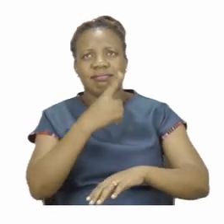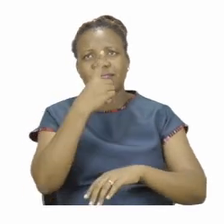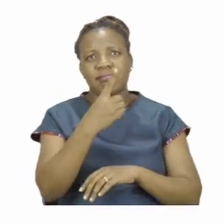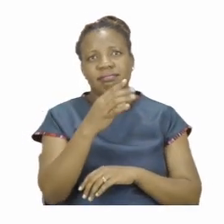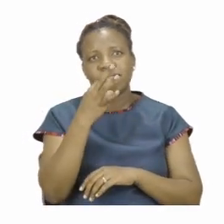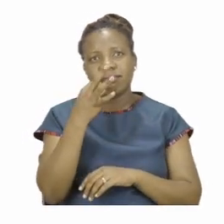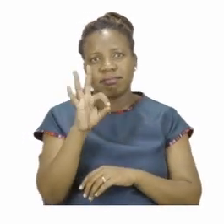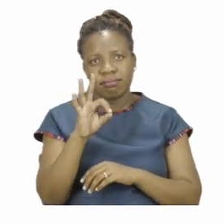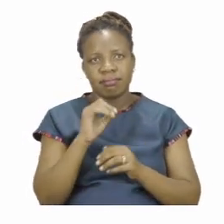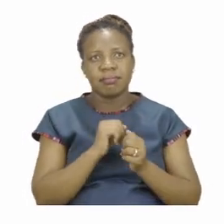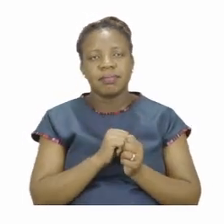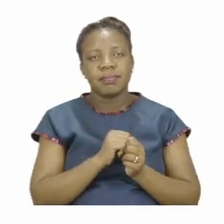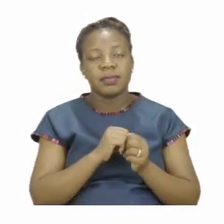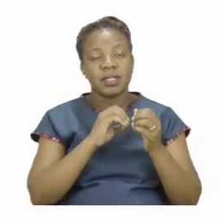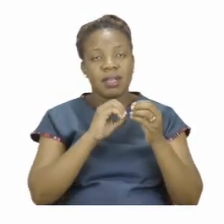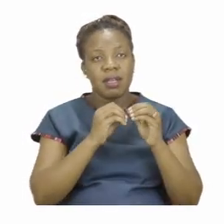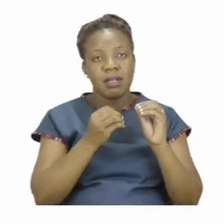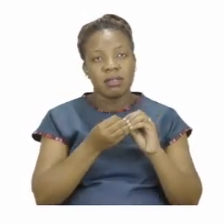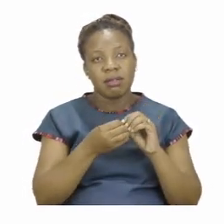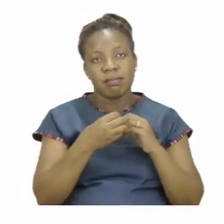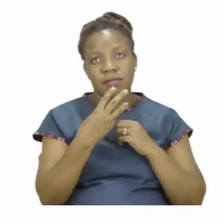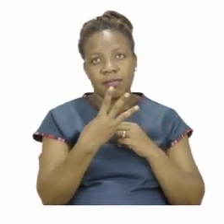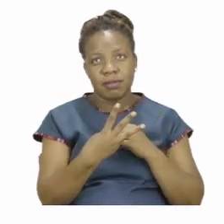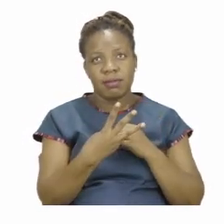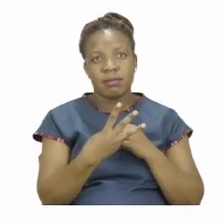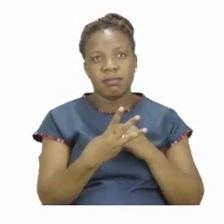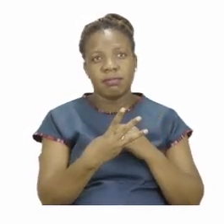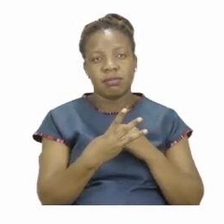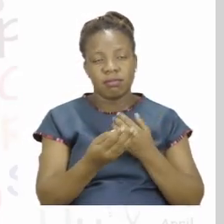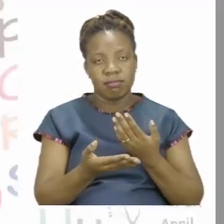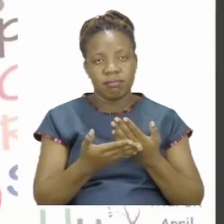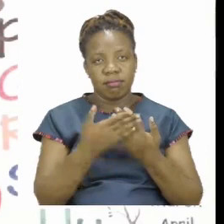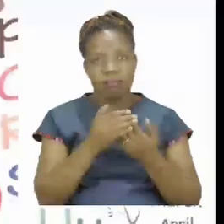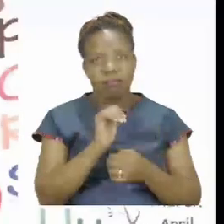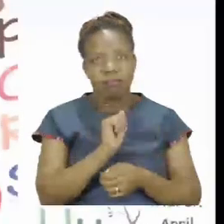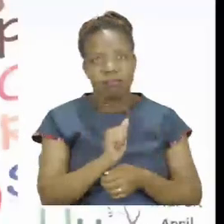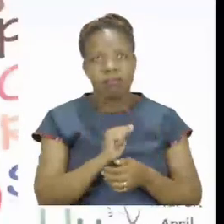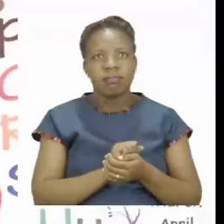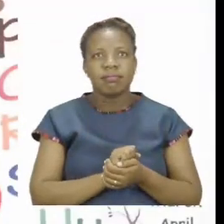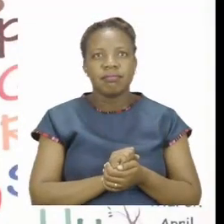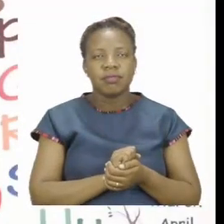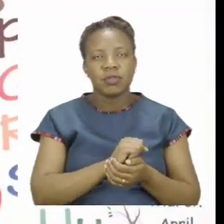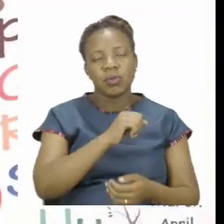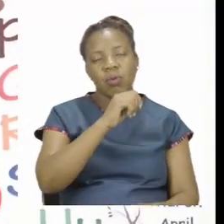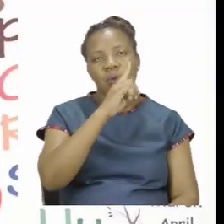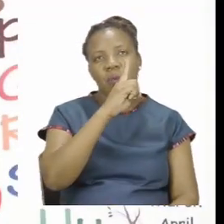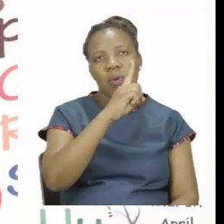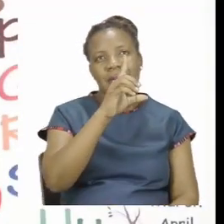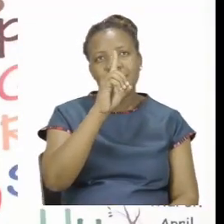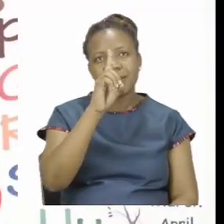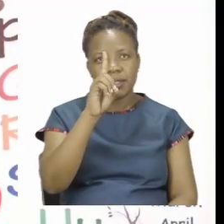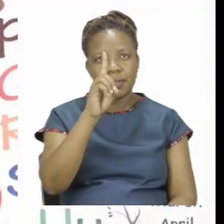A together. Let's take a look at the board. Now for number 1D, it reads